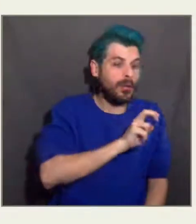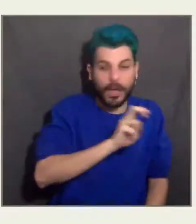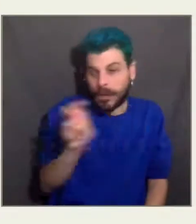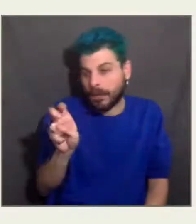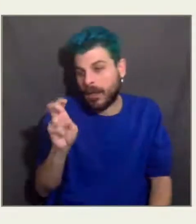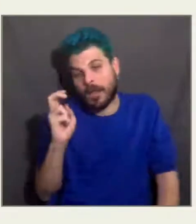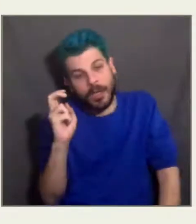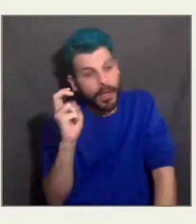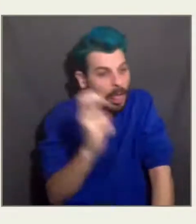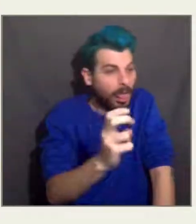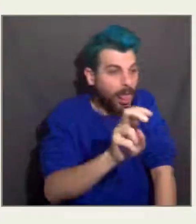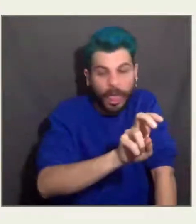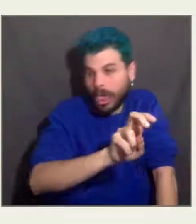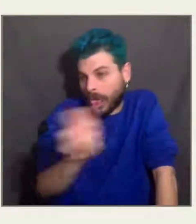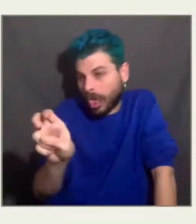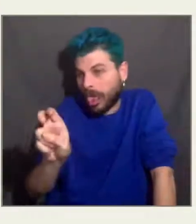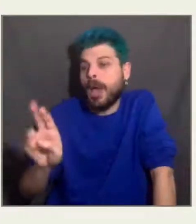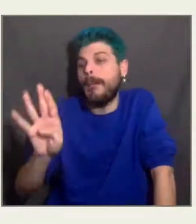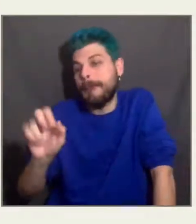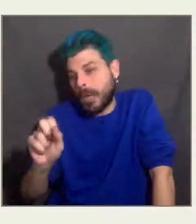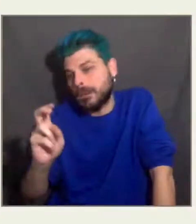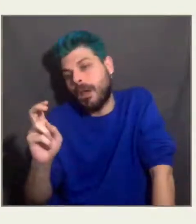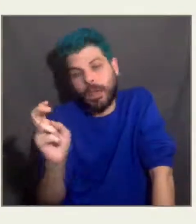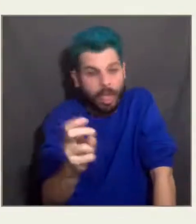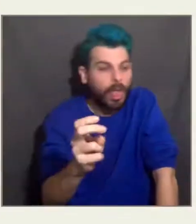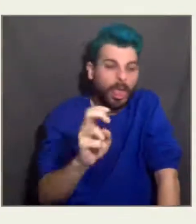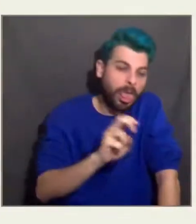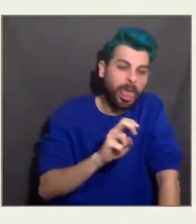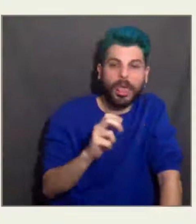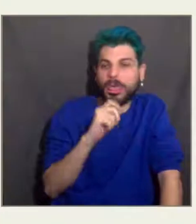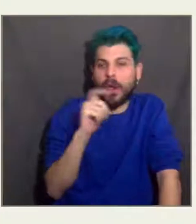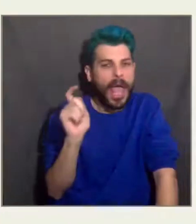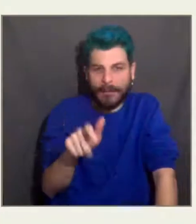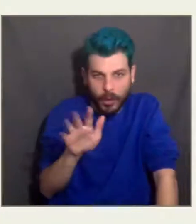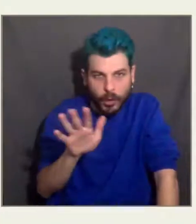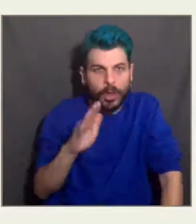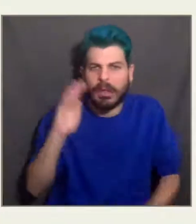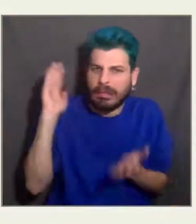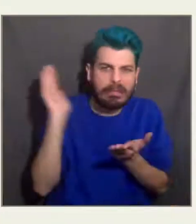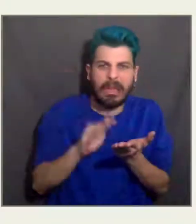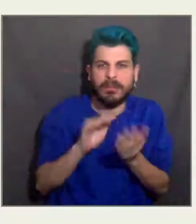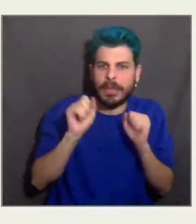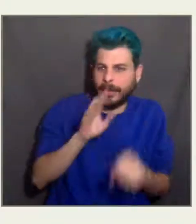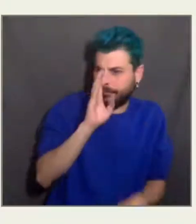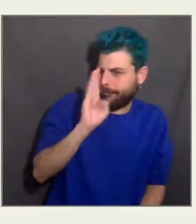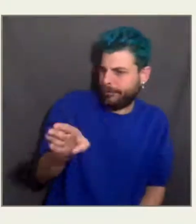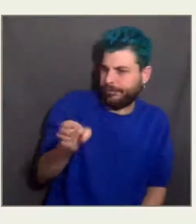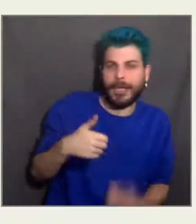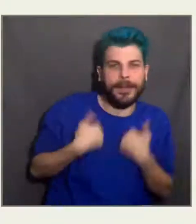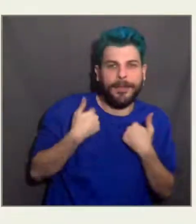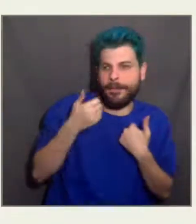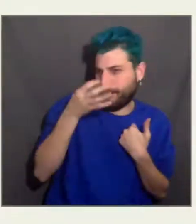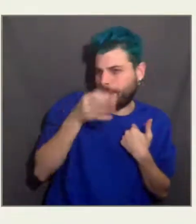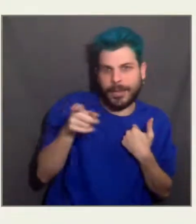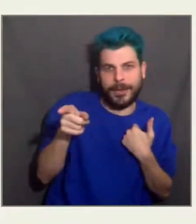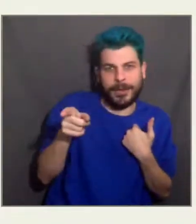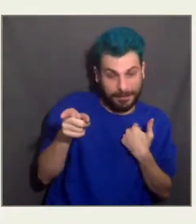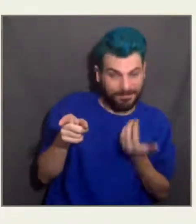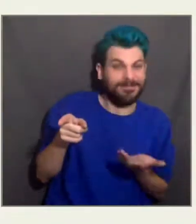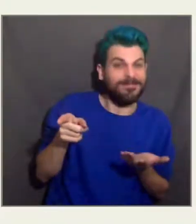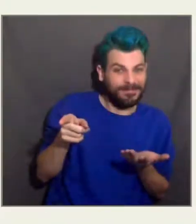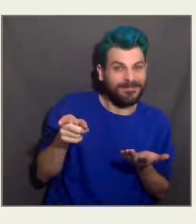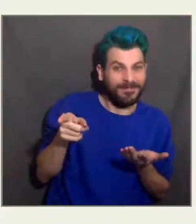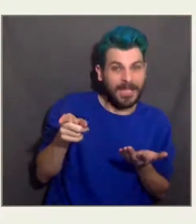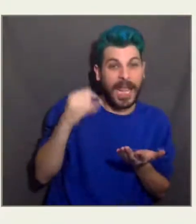just you reduce the length of the trip. And the shorter the trip on the system, the more trips we can